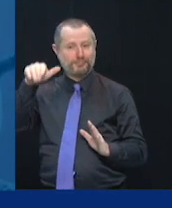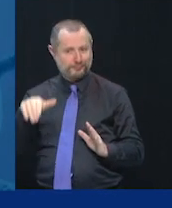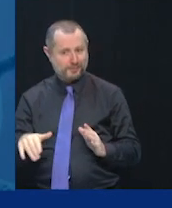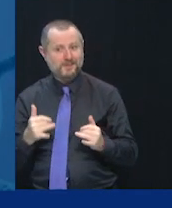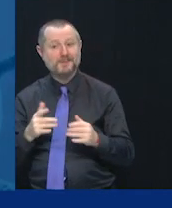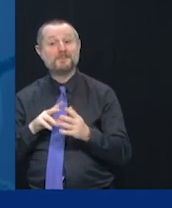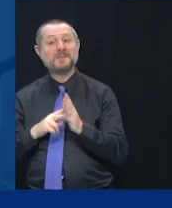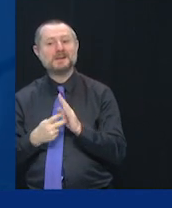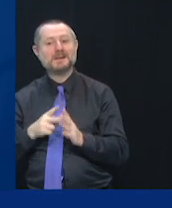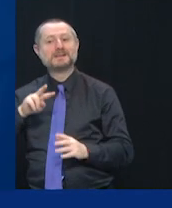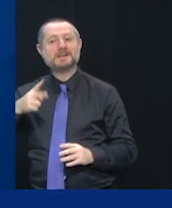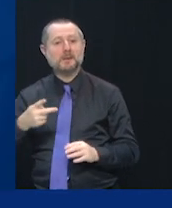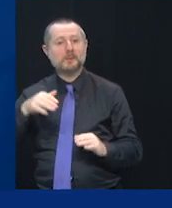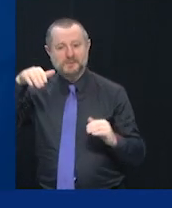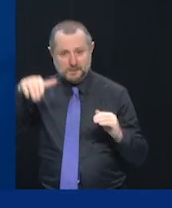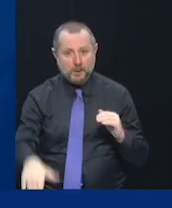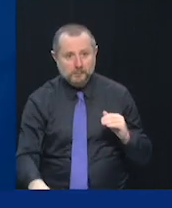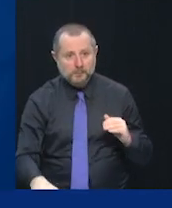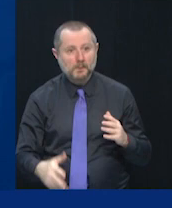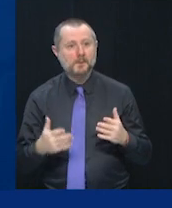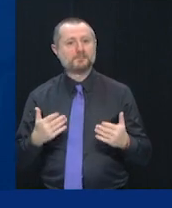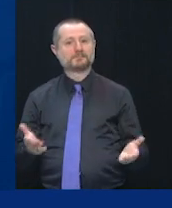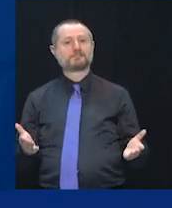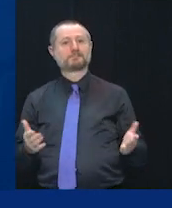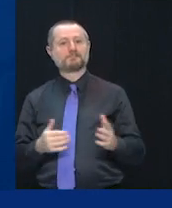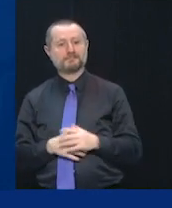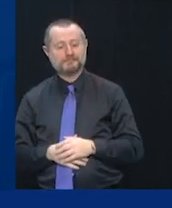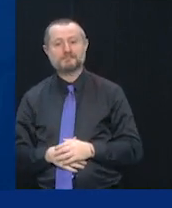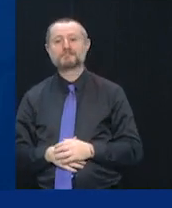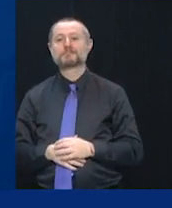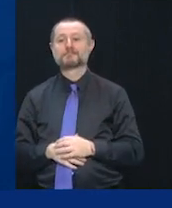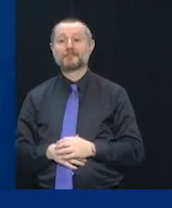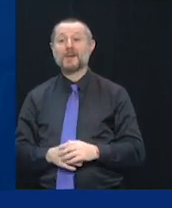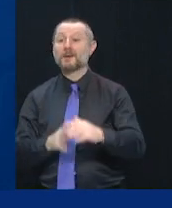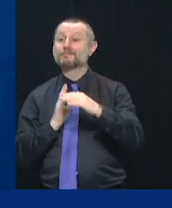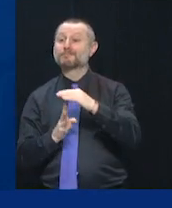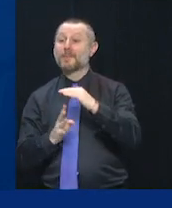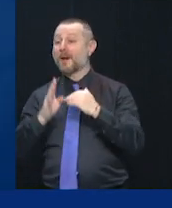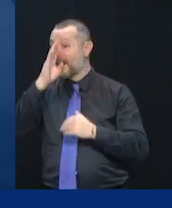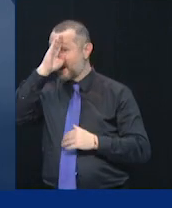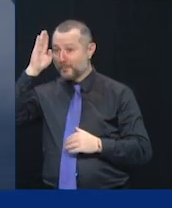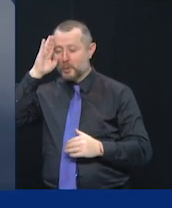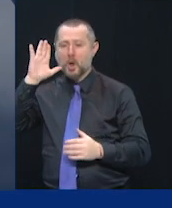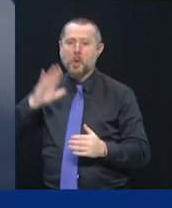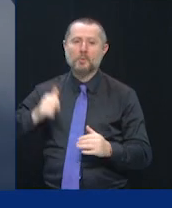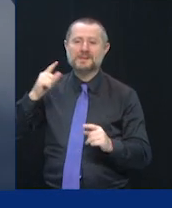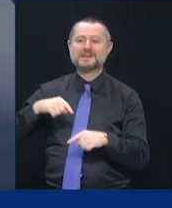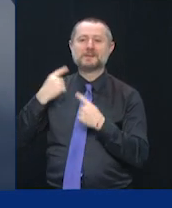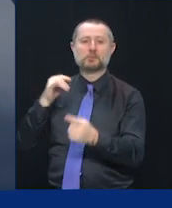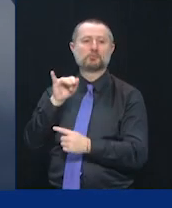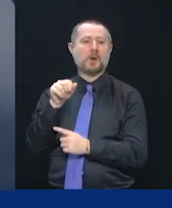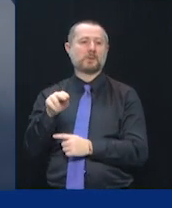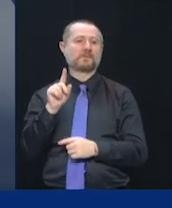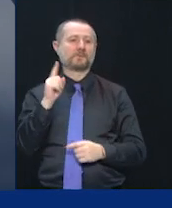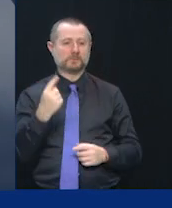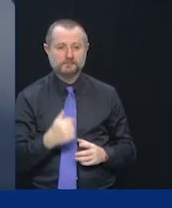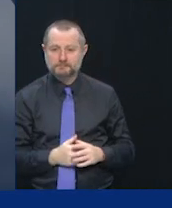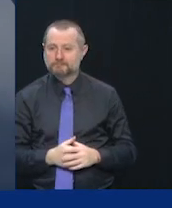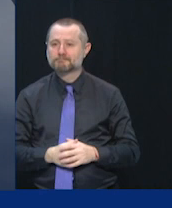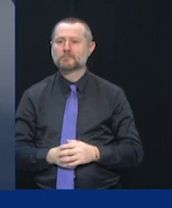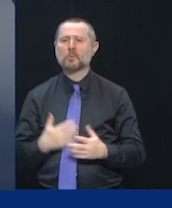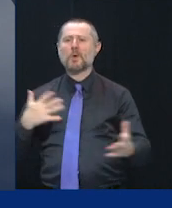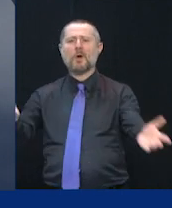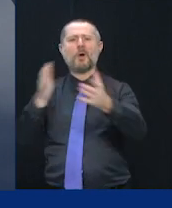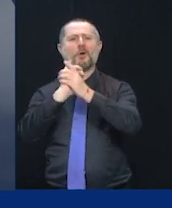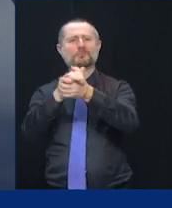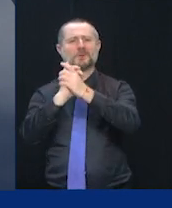time. Hospitalizations are down, lowest level since January 1. So congratulations